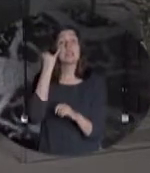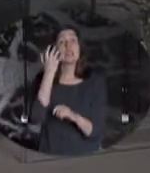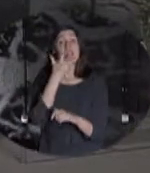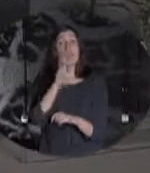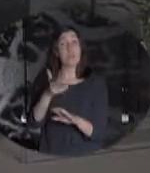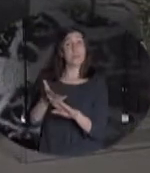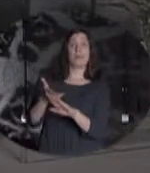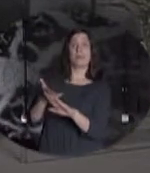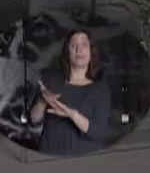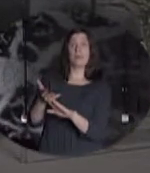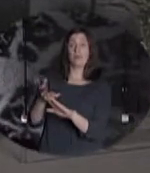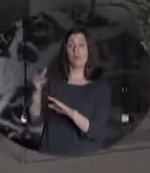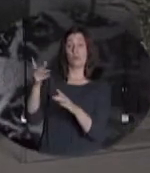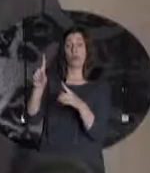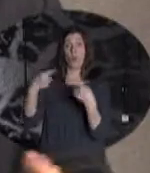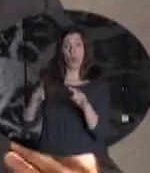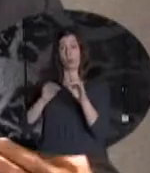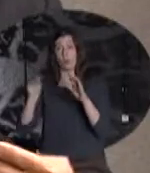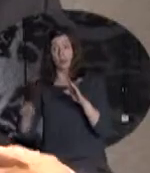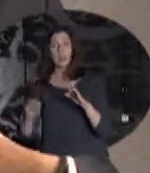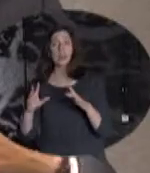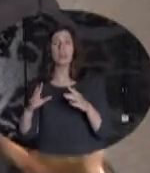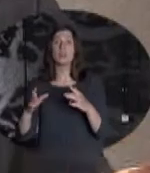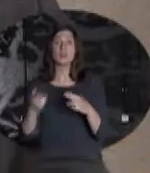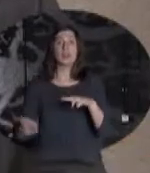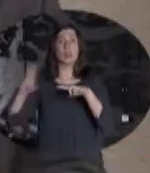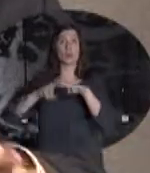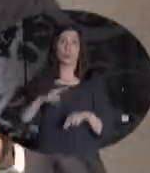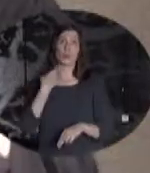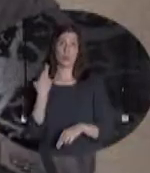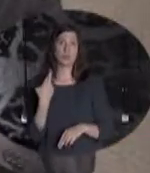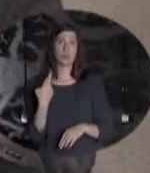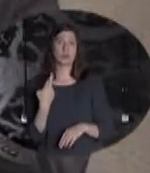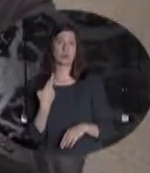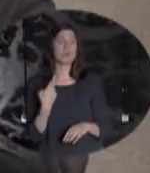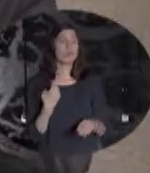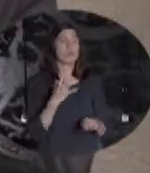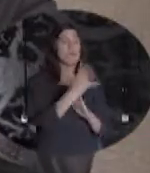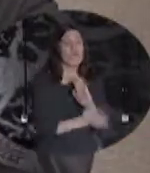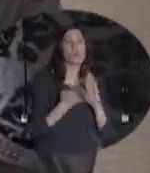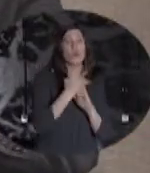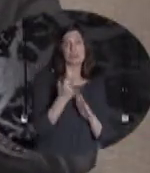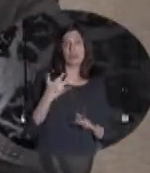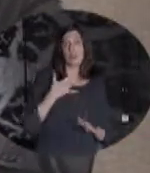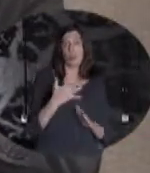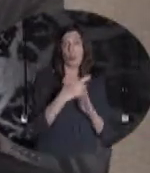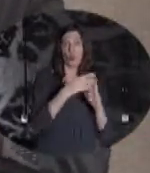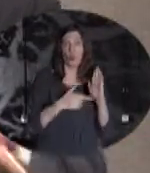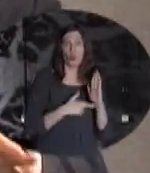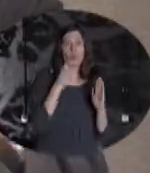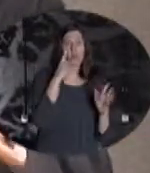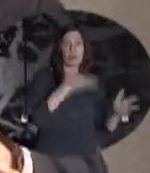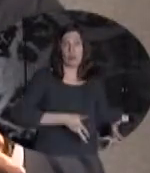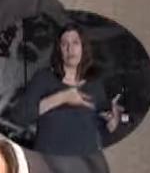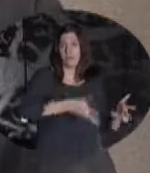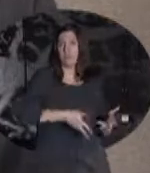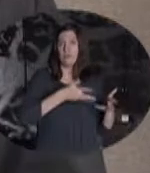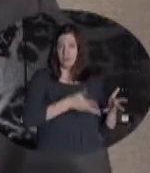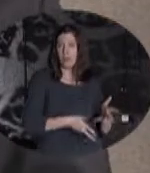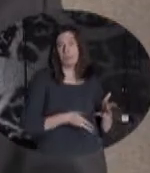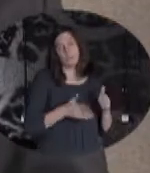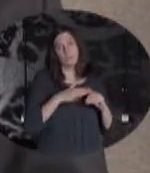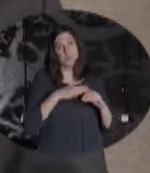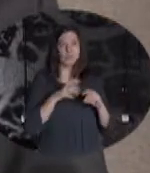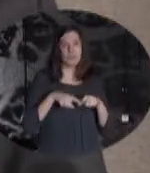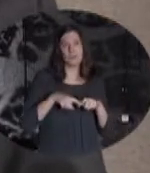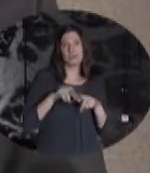illness. Making sure that you're not leaving things out. 4 hours is kind of generally the rough rule. It's different, more or less, for different